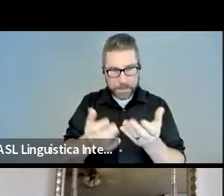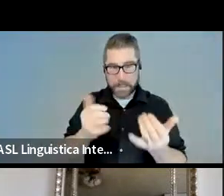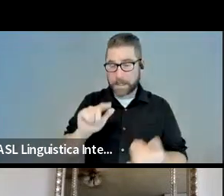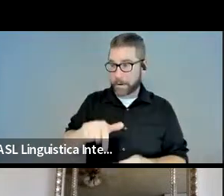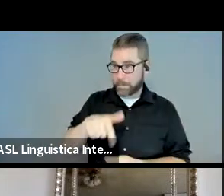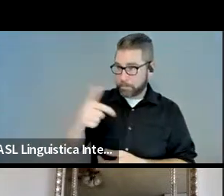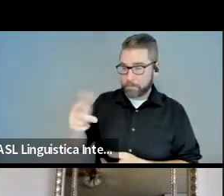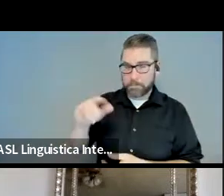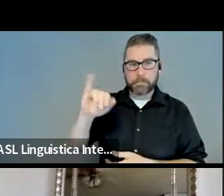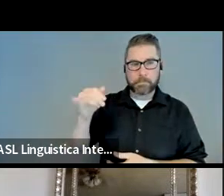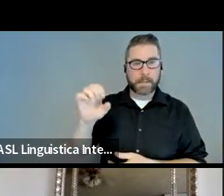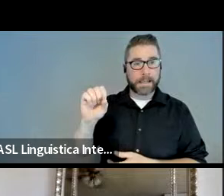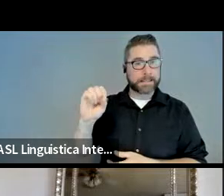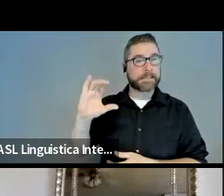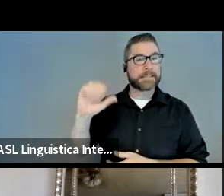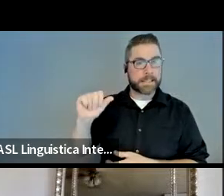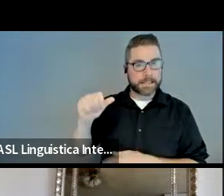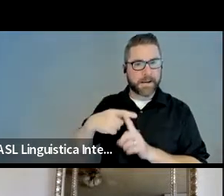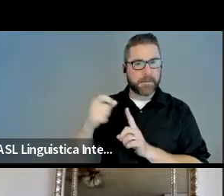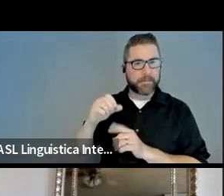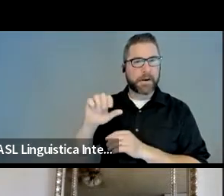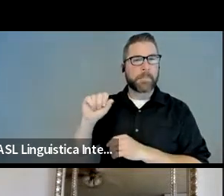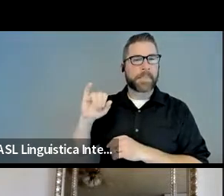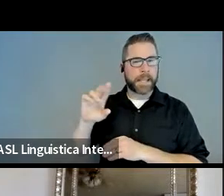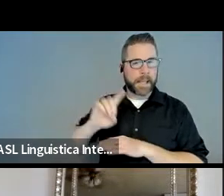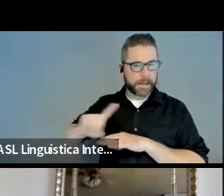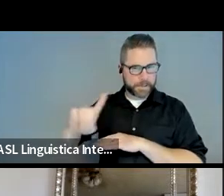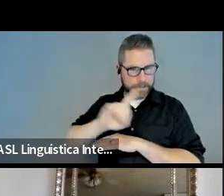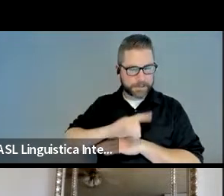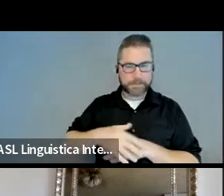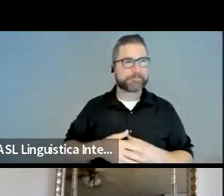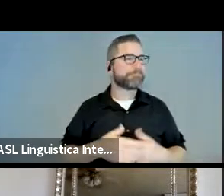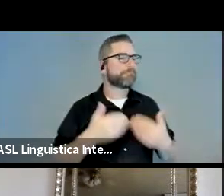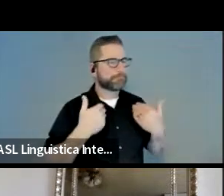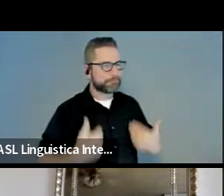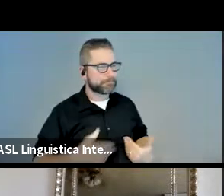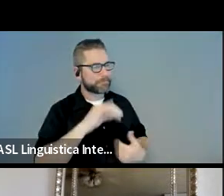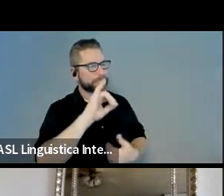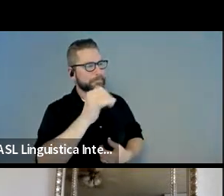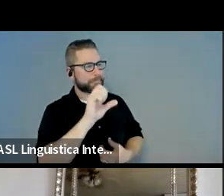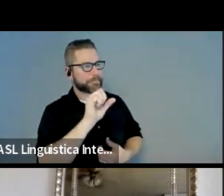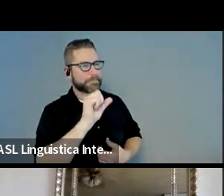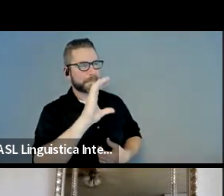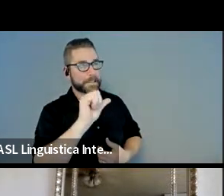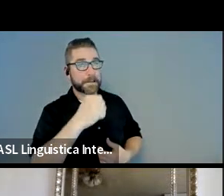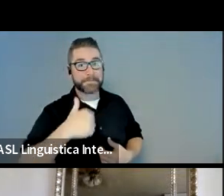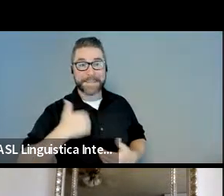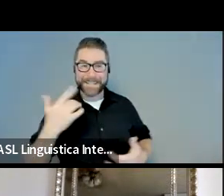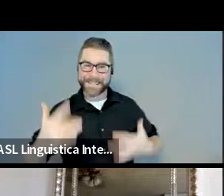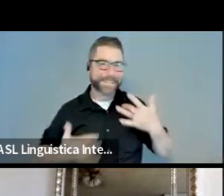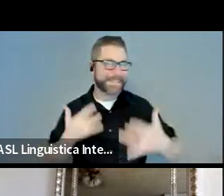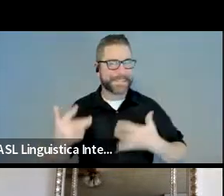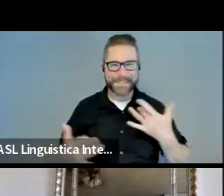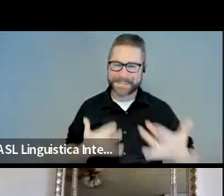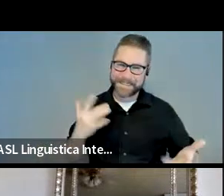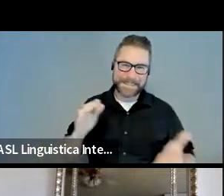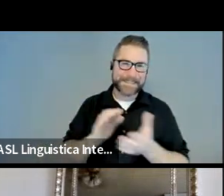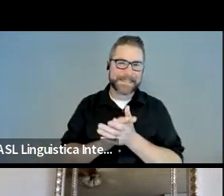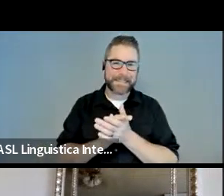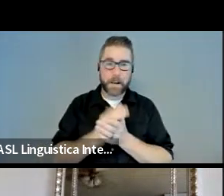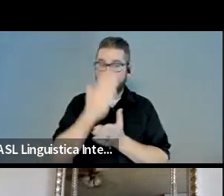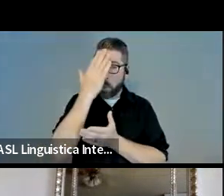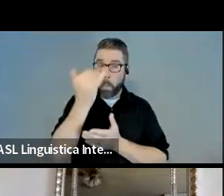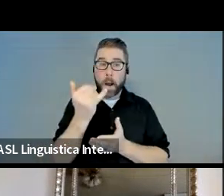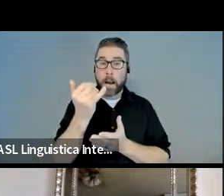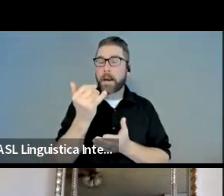District to give us some updates. This is Jessica. I am so excited to let you all